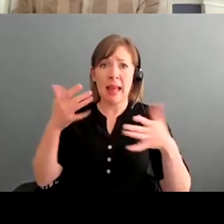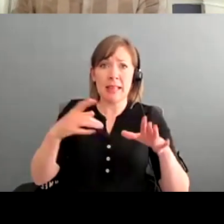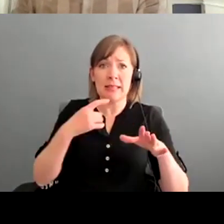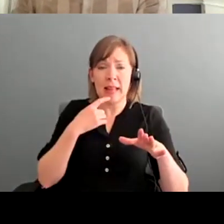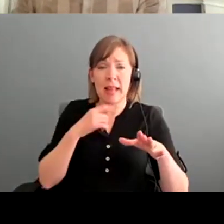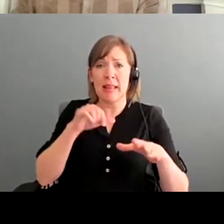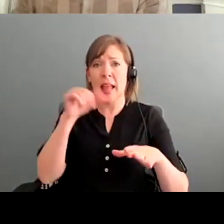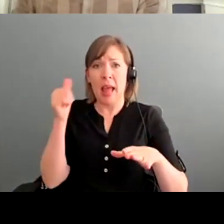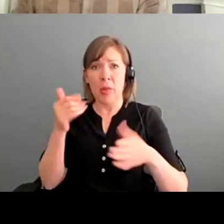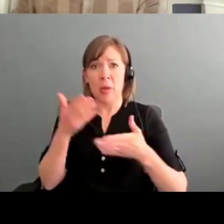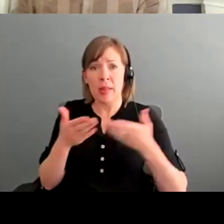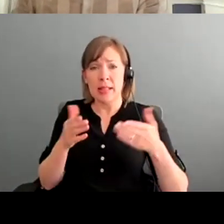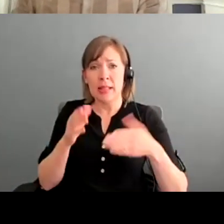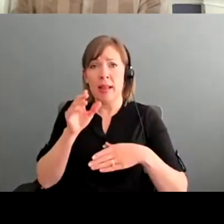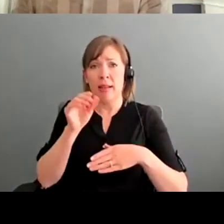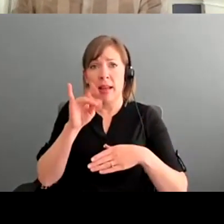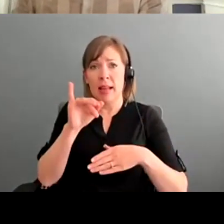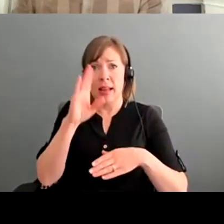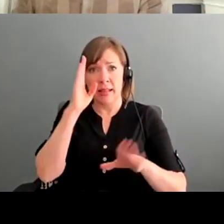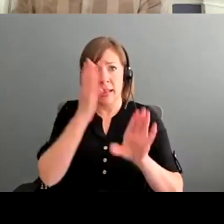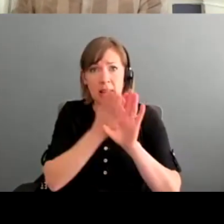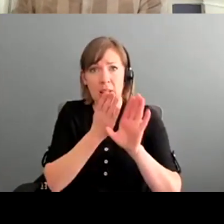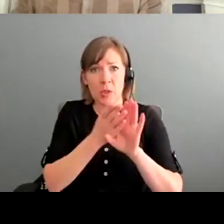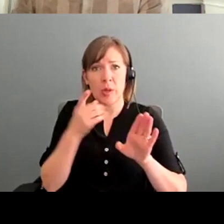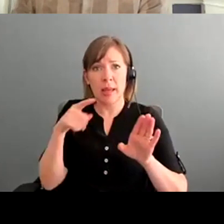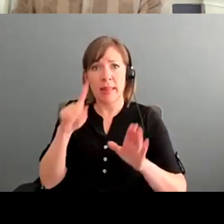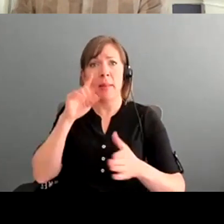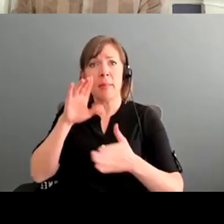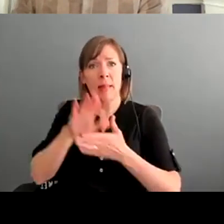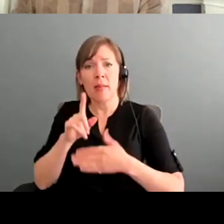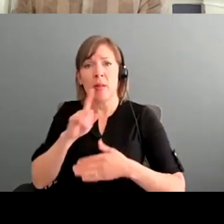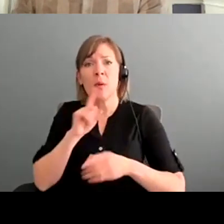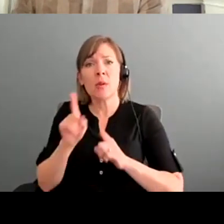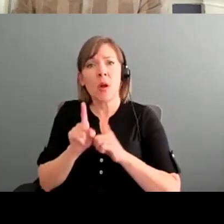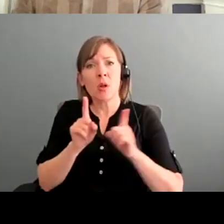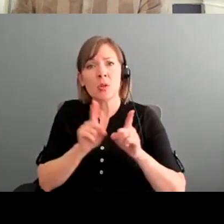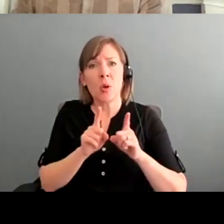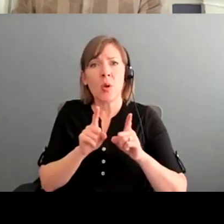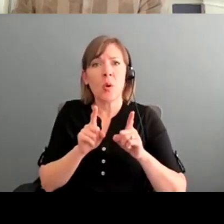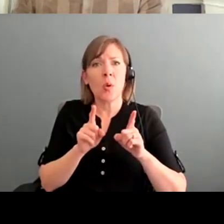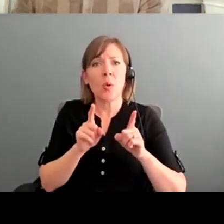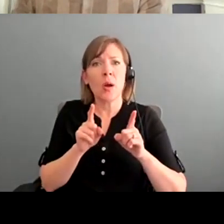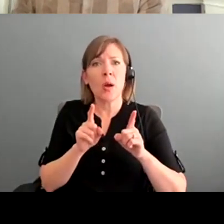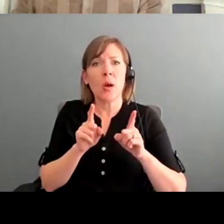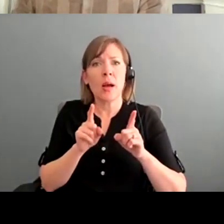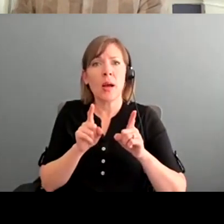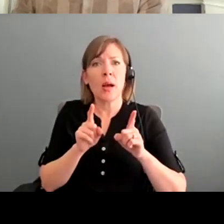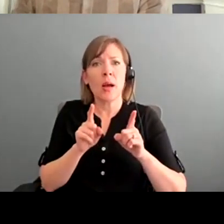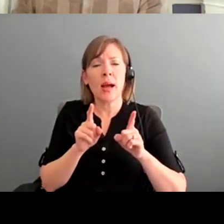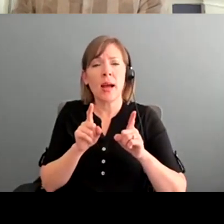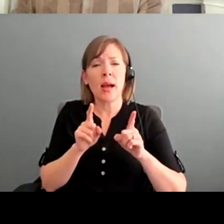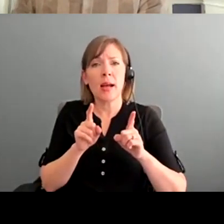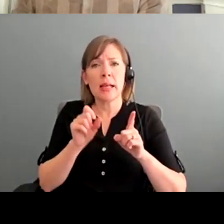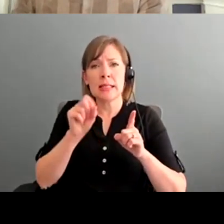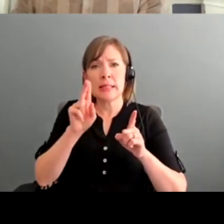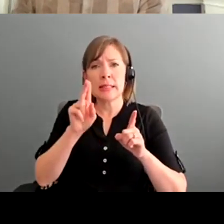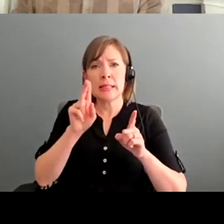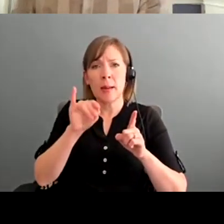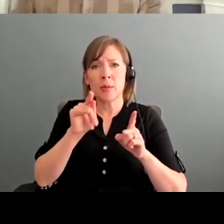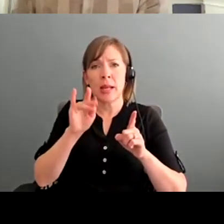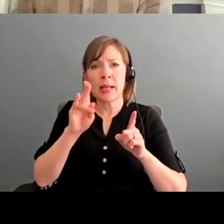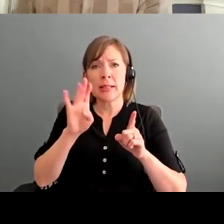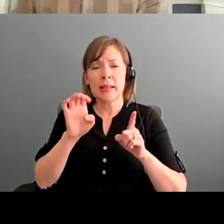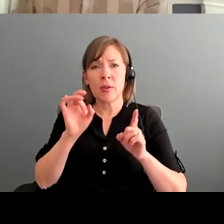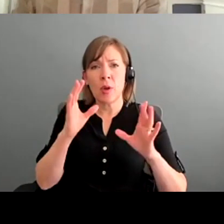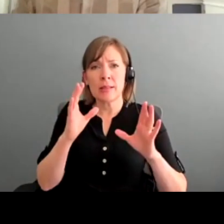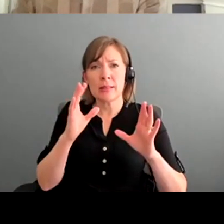That said, the other critique of anti-psychiatry was that they did believe that there was also a subjective crisis